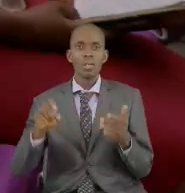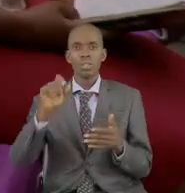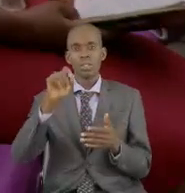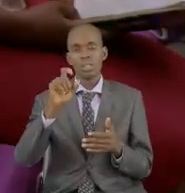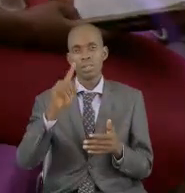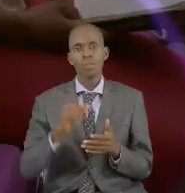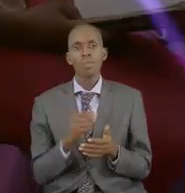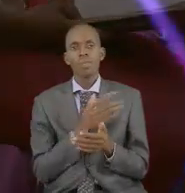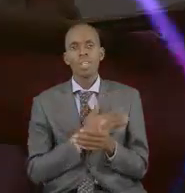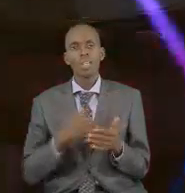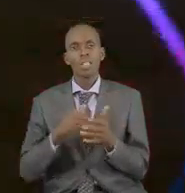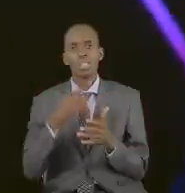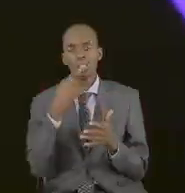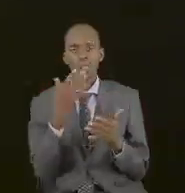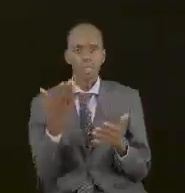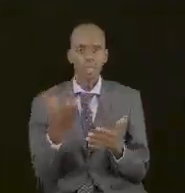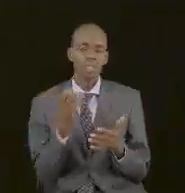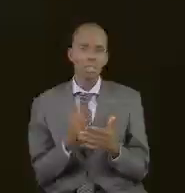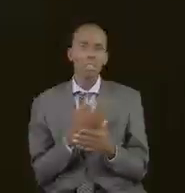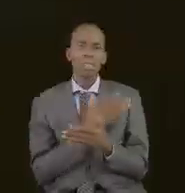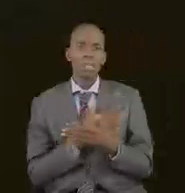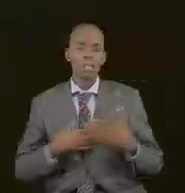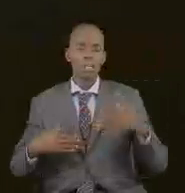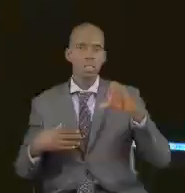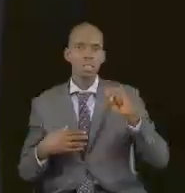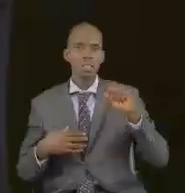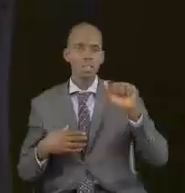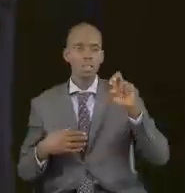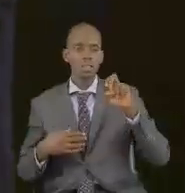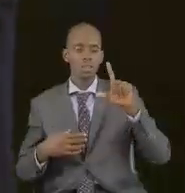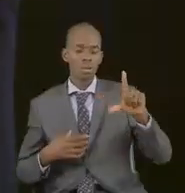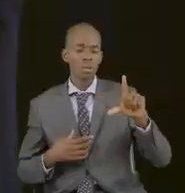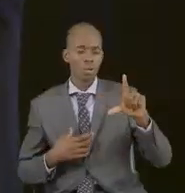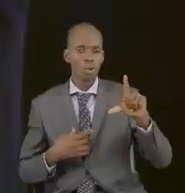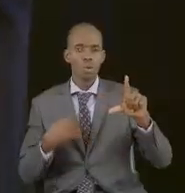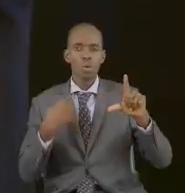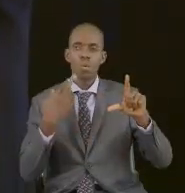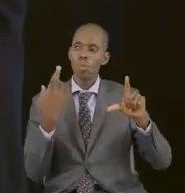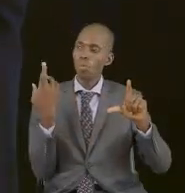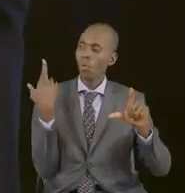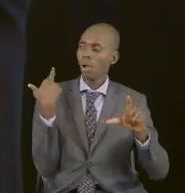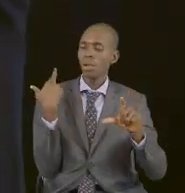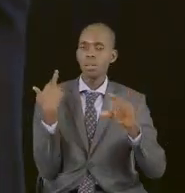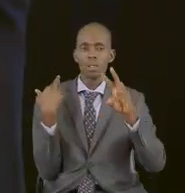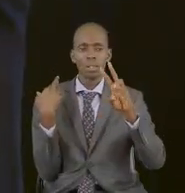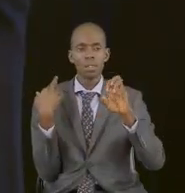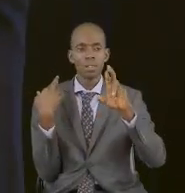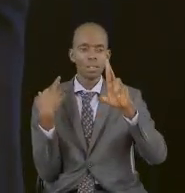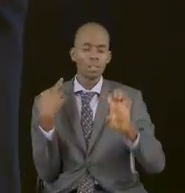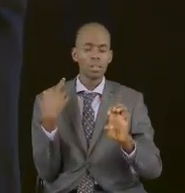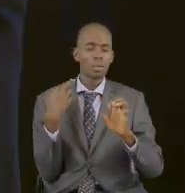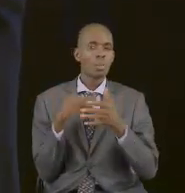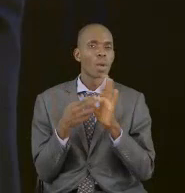and such were in the past, and such were, not I, and